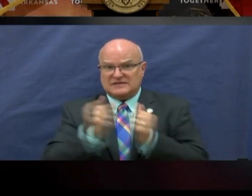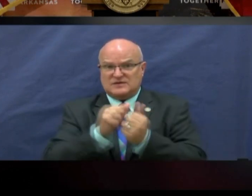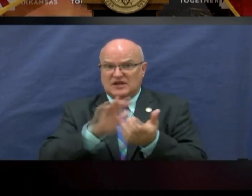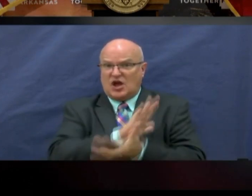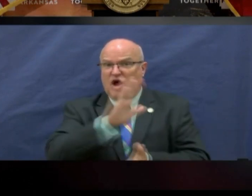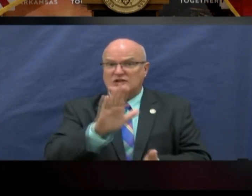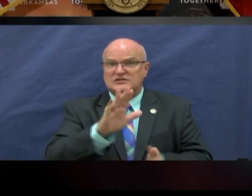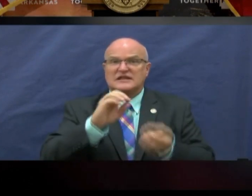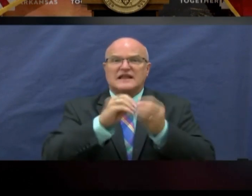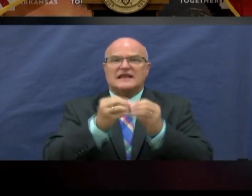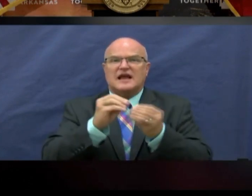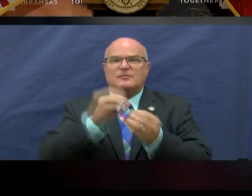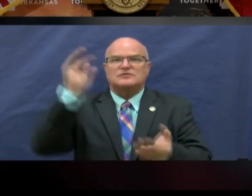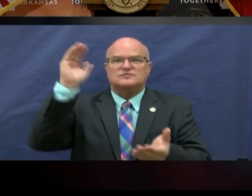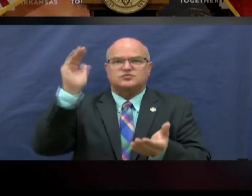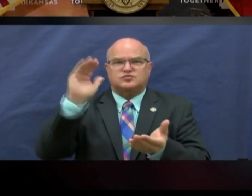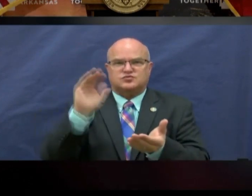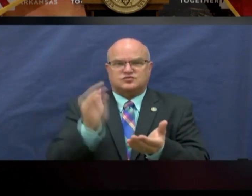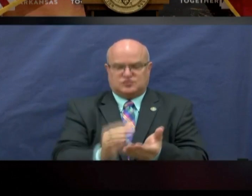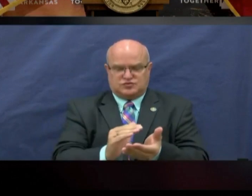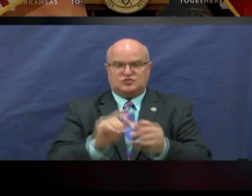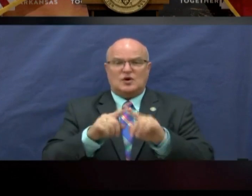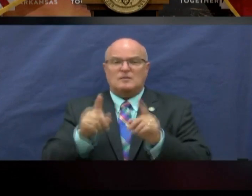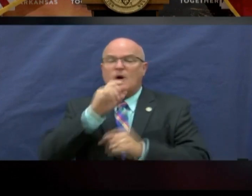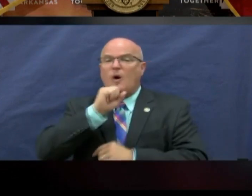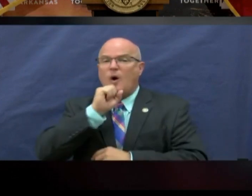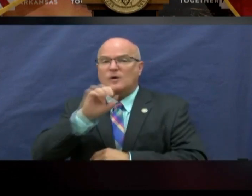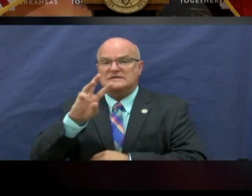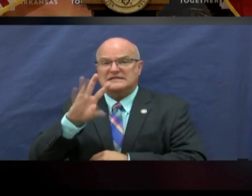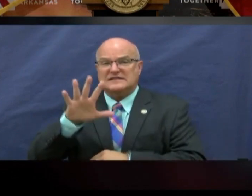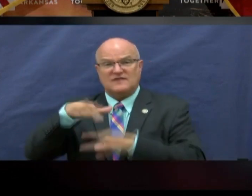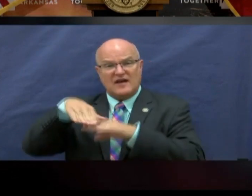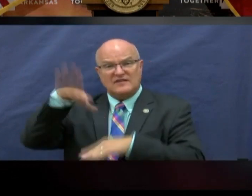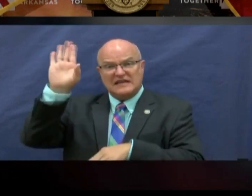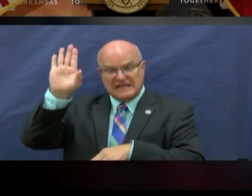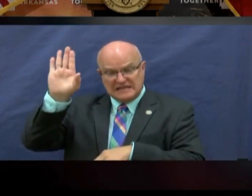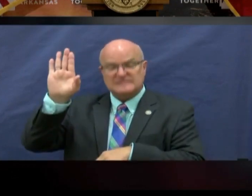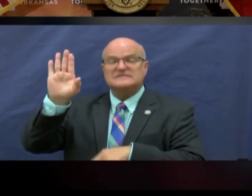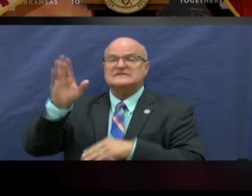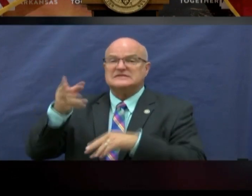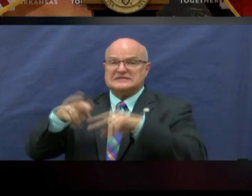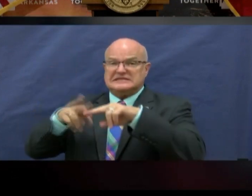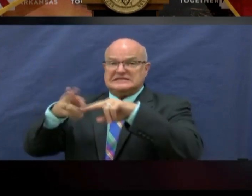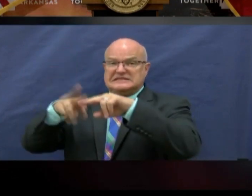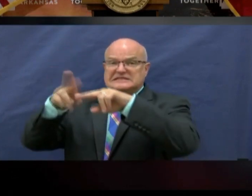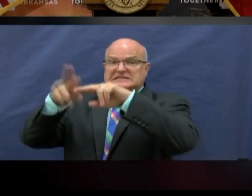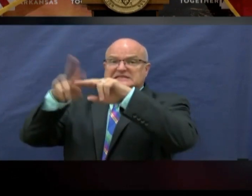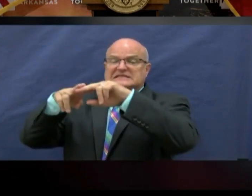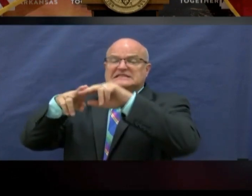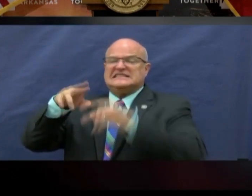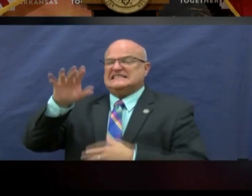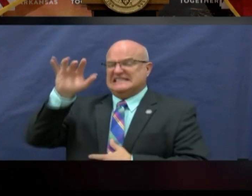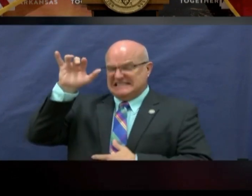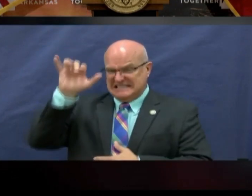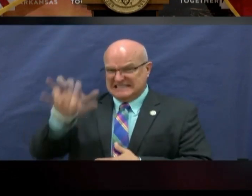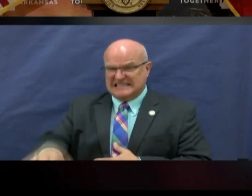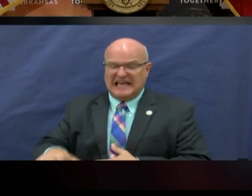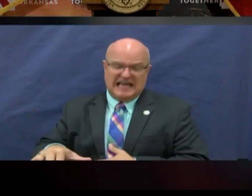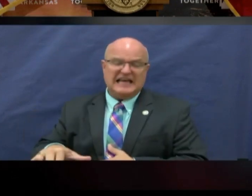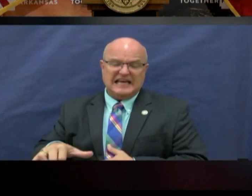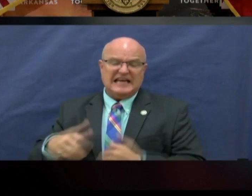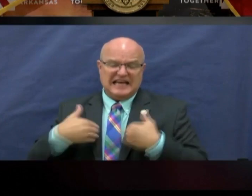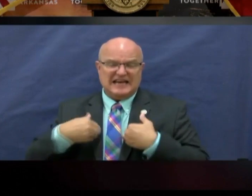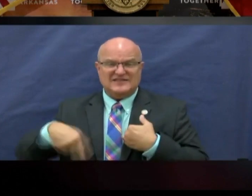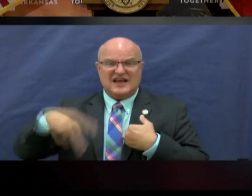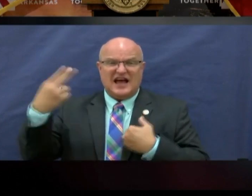But we see our increase in our 65 plus, which is a great concern because they're the most vulnerable. They're the ones with the